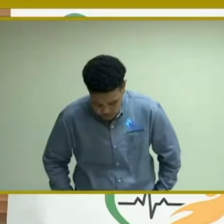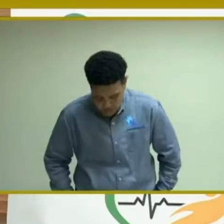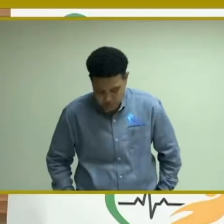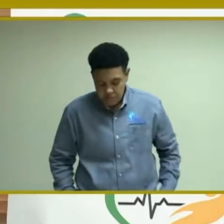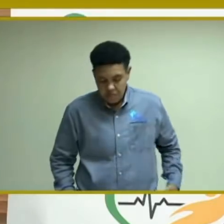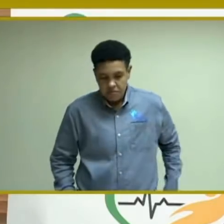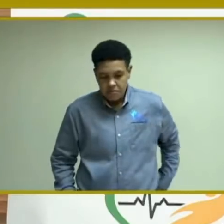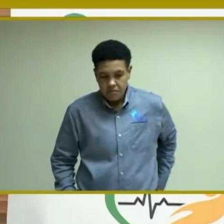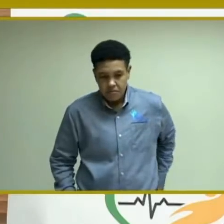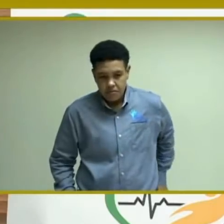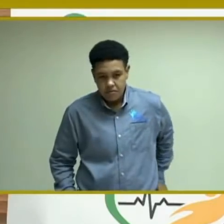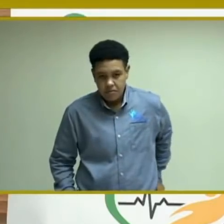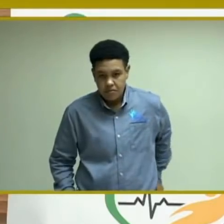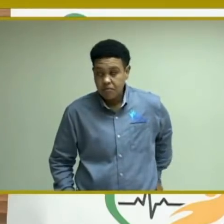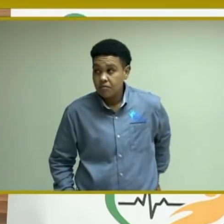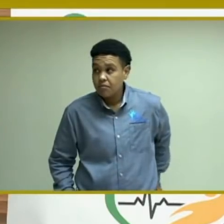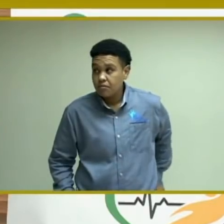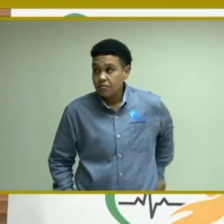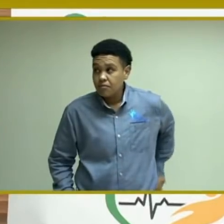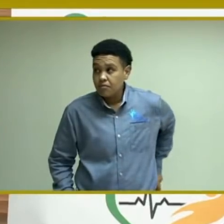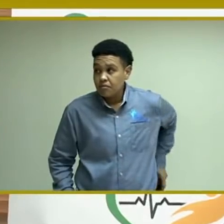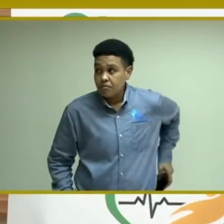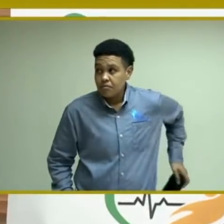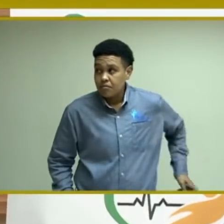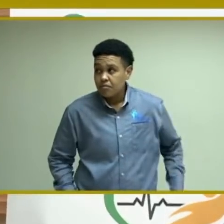persons may have. Stephen.